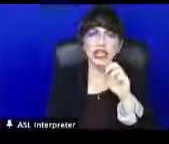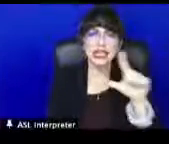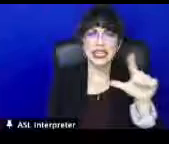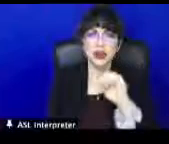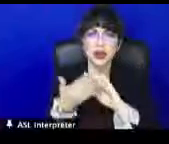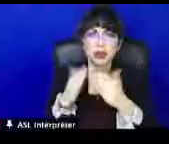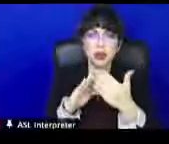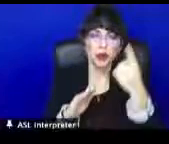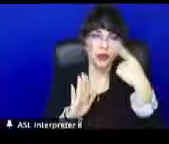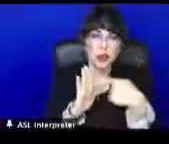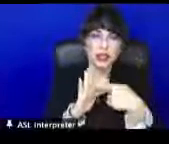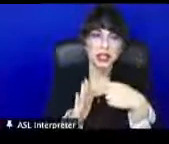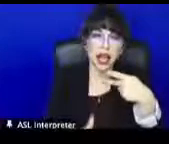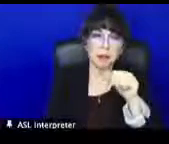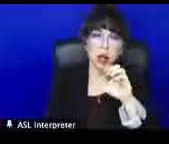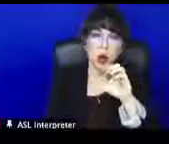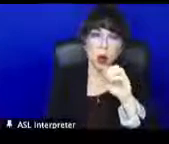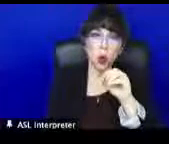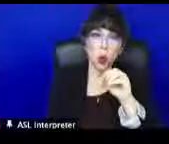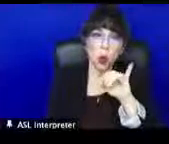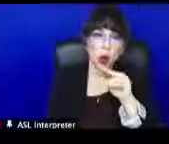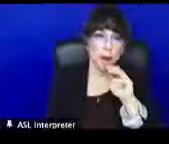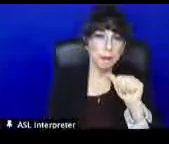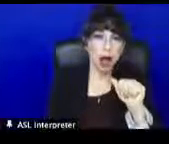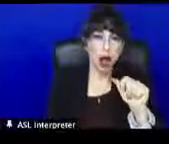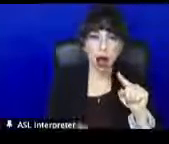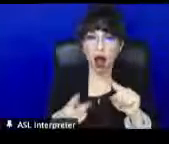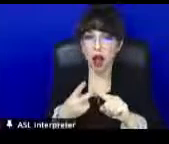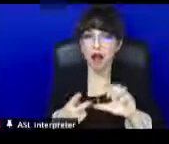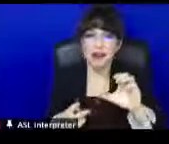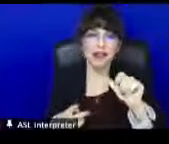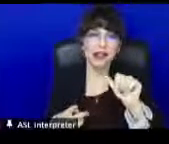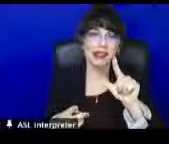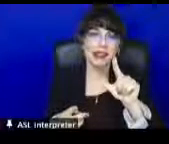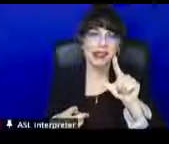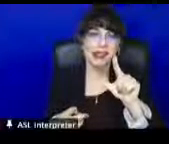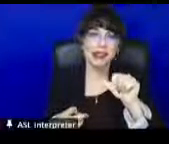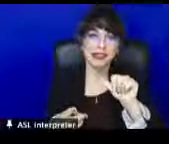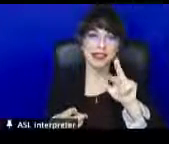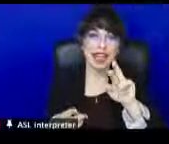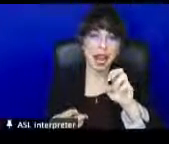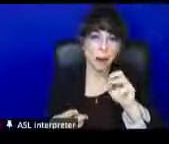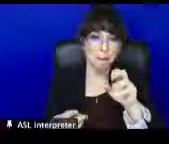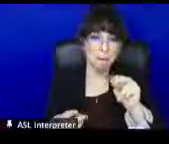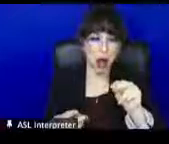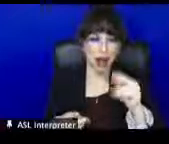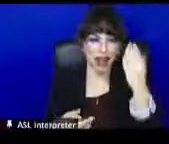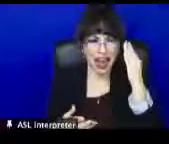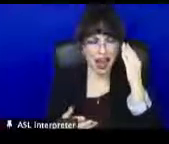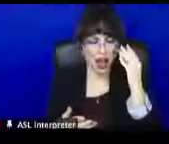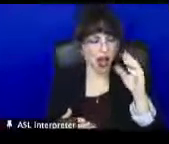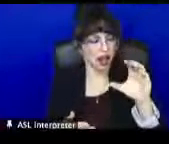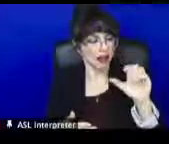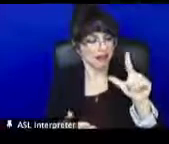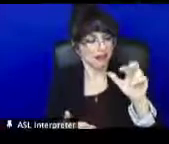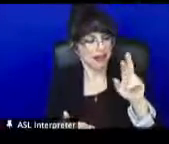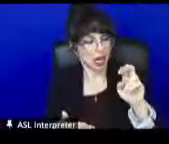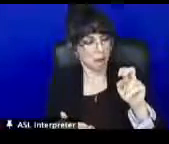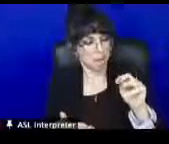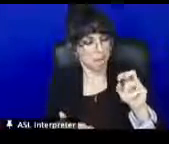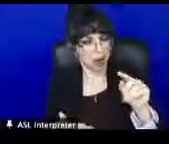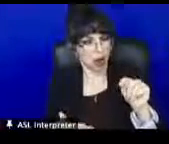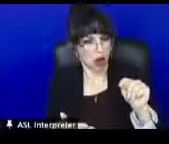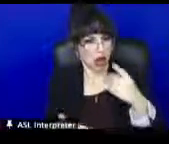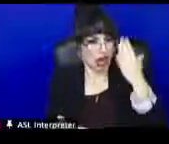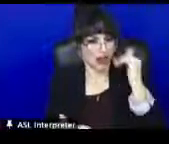from Pacoima across to Claremont. I don't know if the map's moving slower than you're seeing it, but it's not moving for